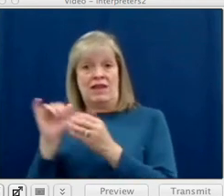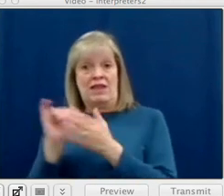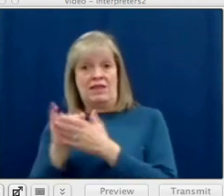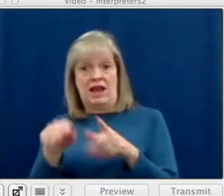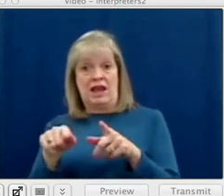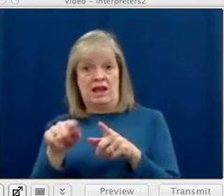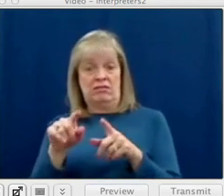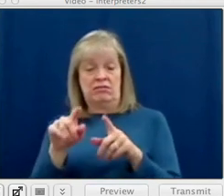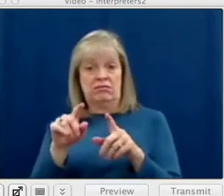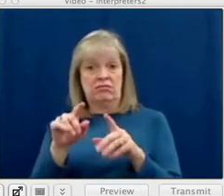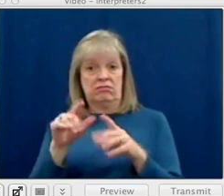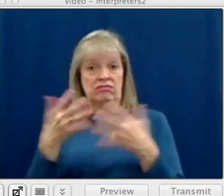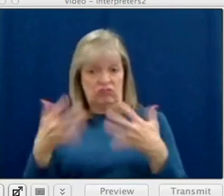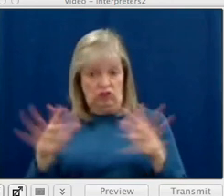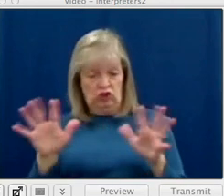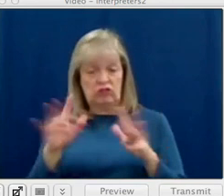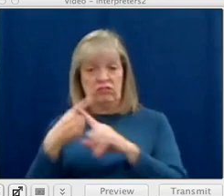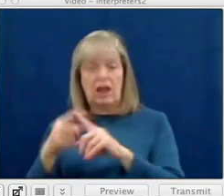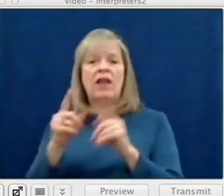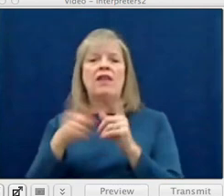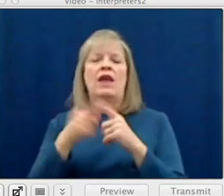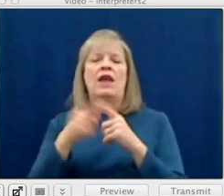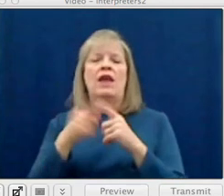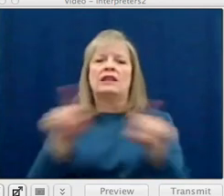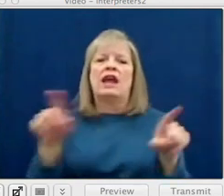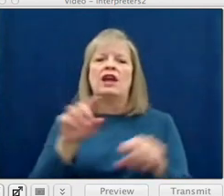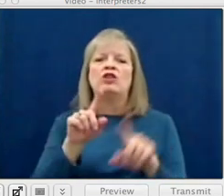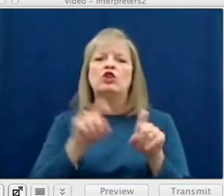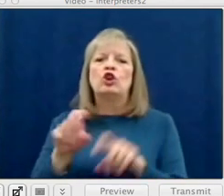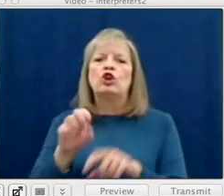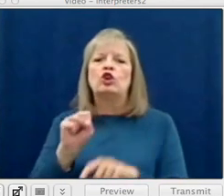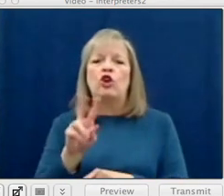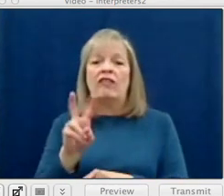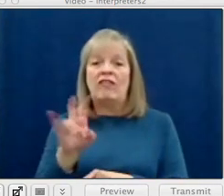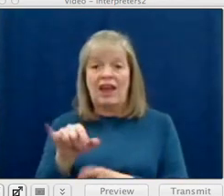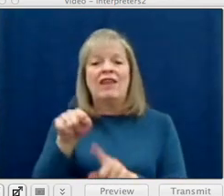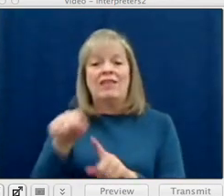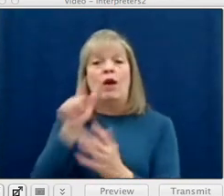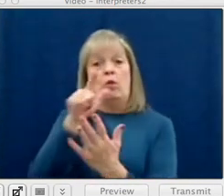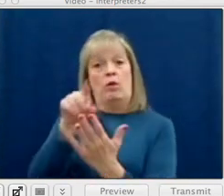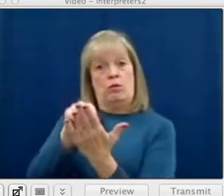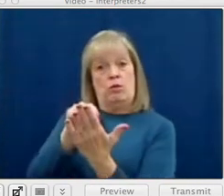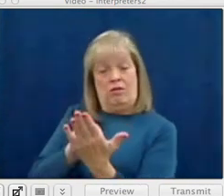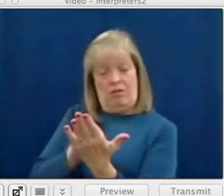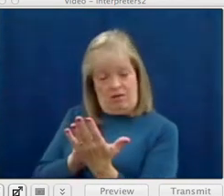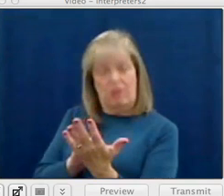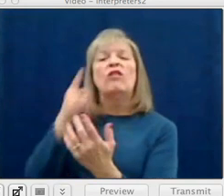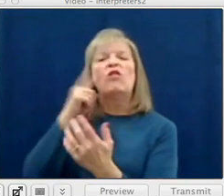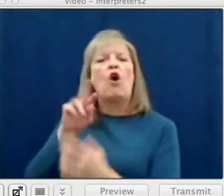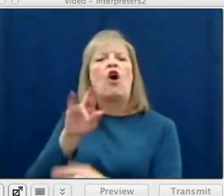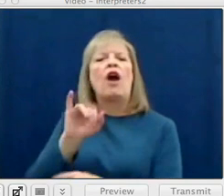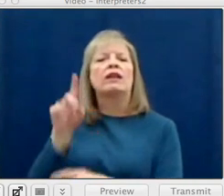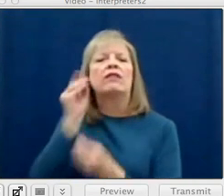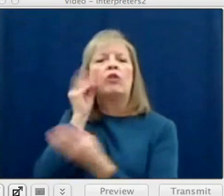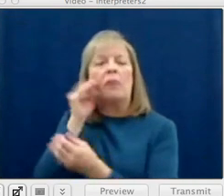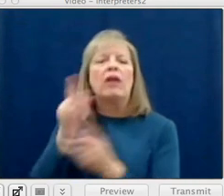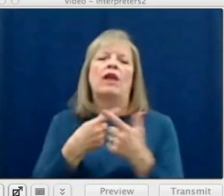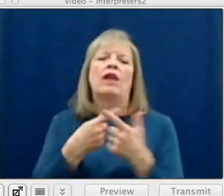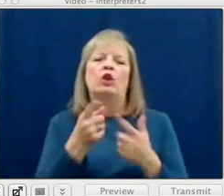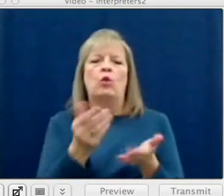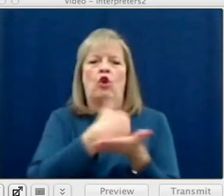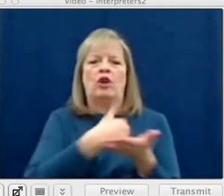up, and by filling out that survey and providing your RID information, you will get CEUs for today. If you're watching